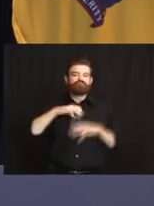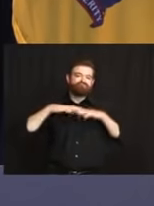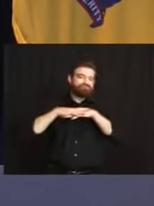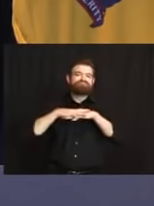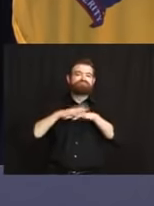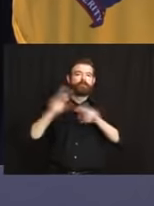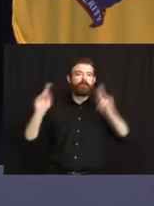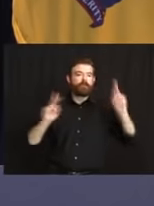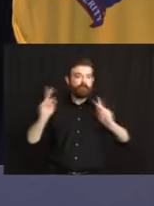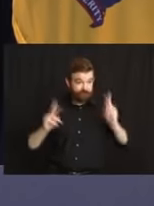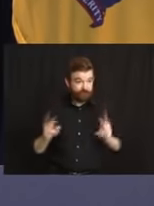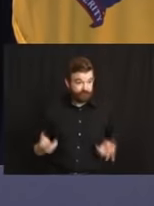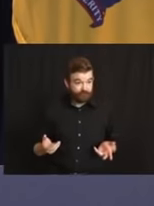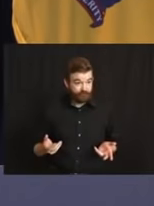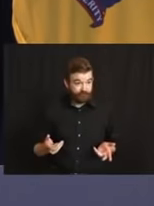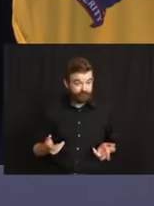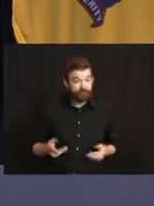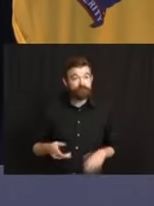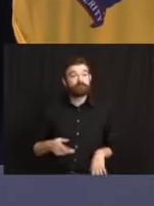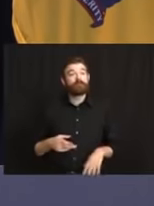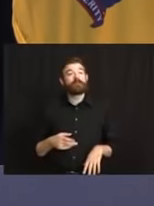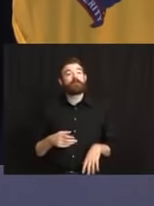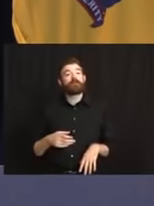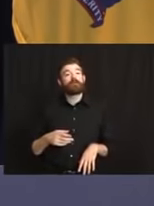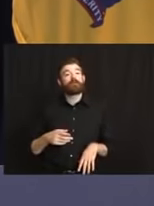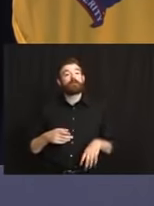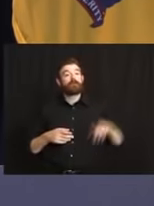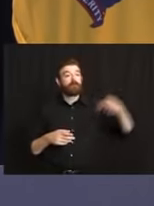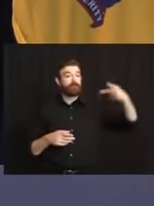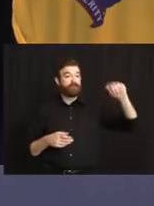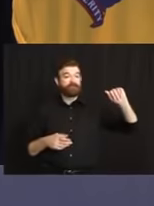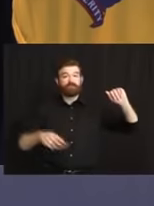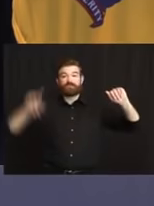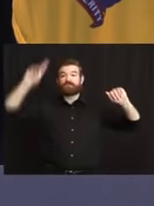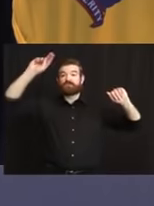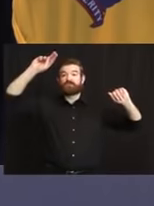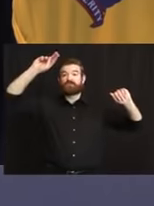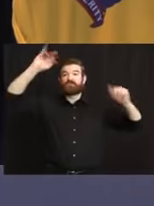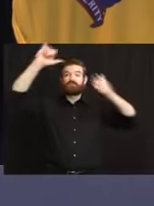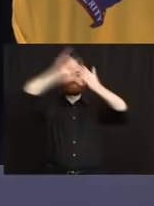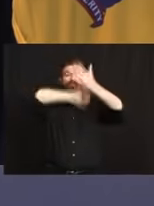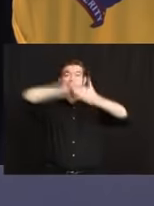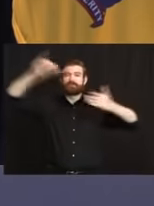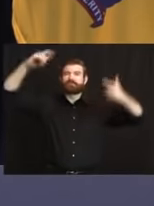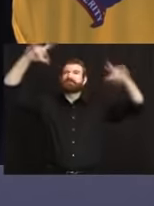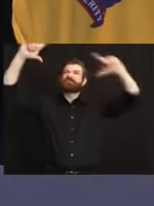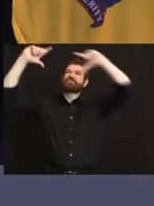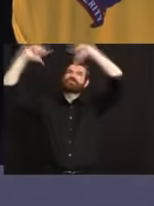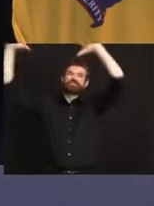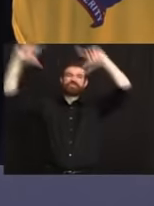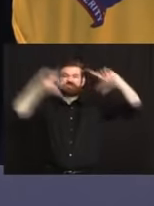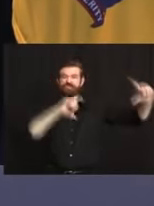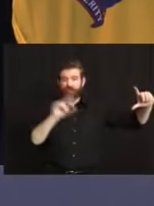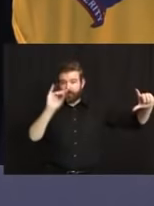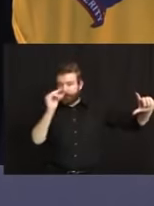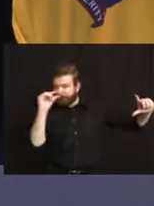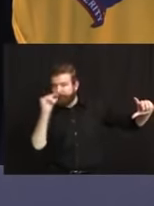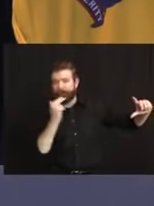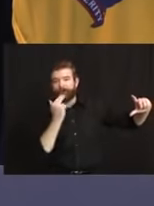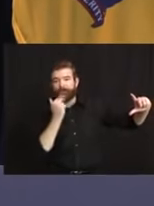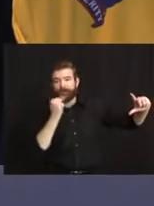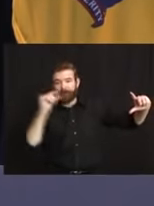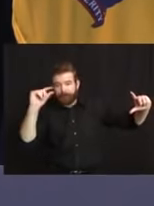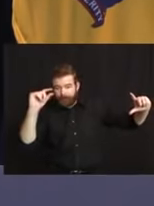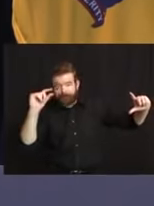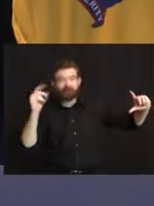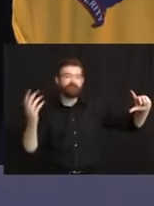Pennsylvania. It doesn't really fit. The only place that it really has fitted in this whole crisis, and that's